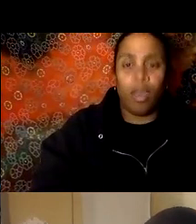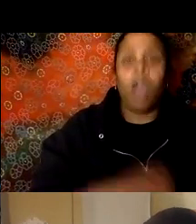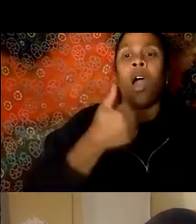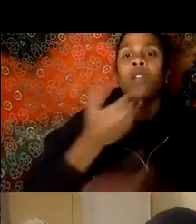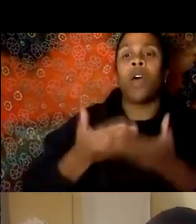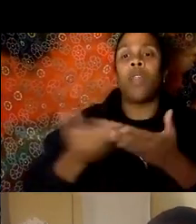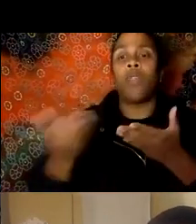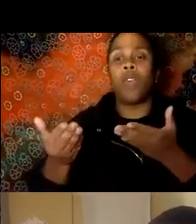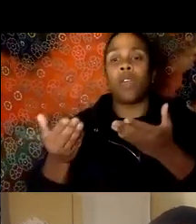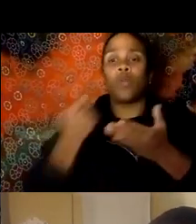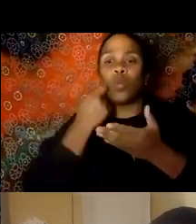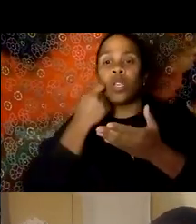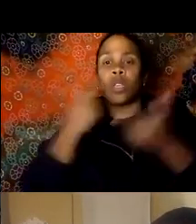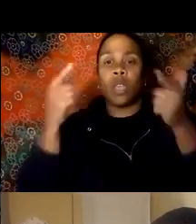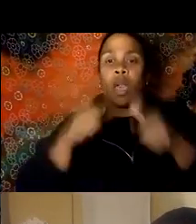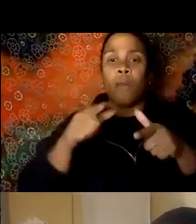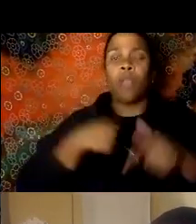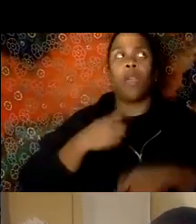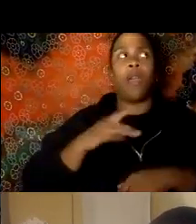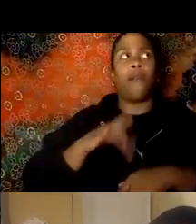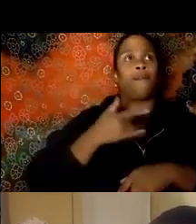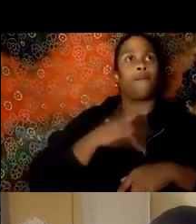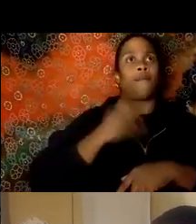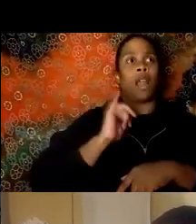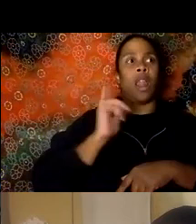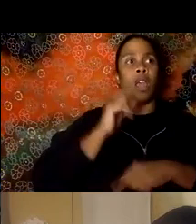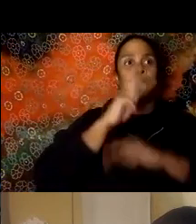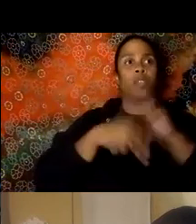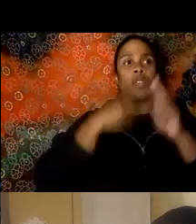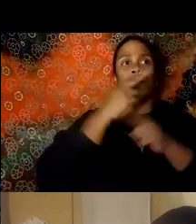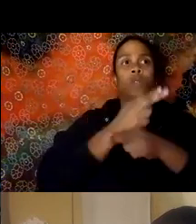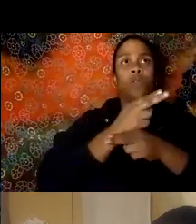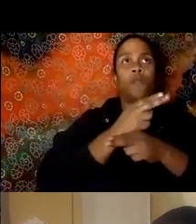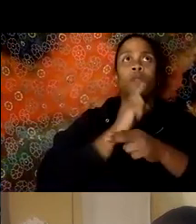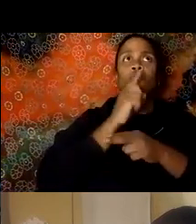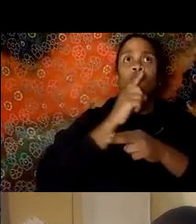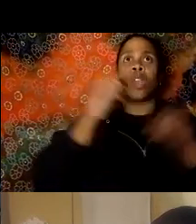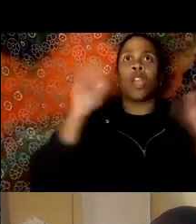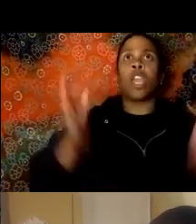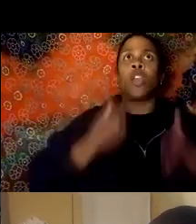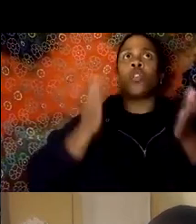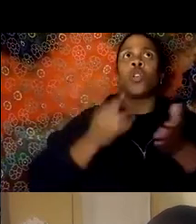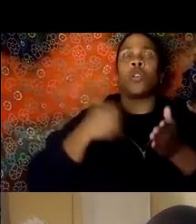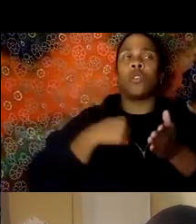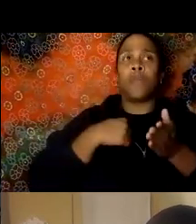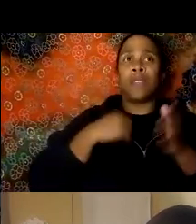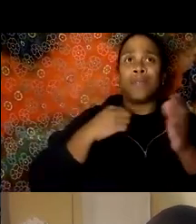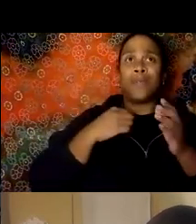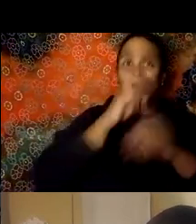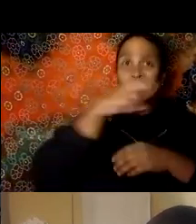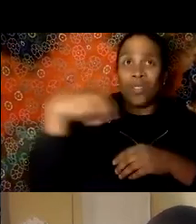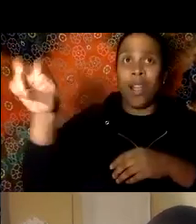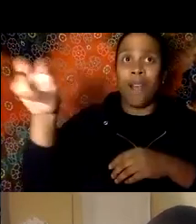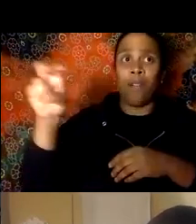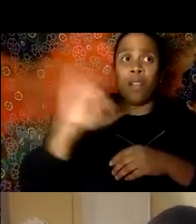has happened. I feel like the universe is really encouraging me to do this. It's like, this is going to be like a soul